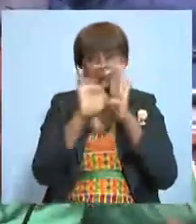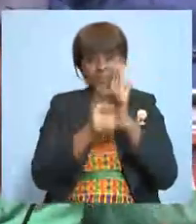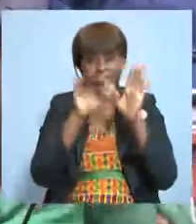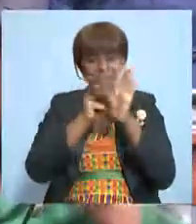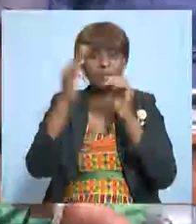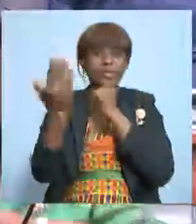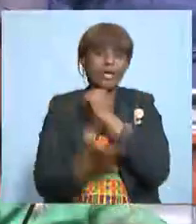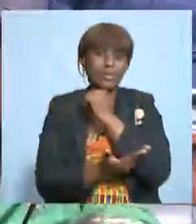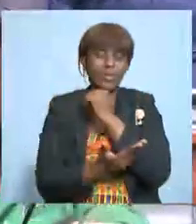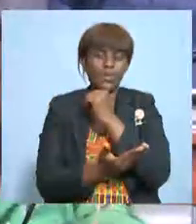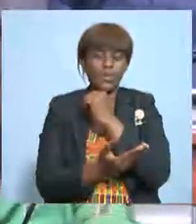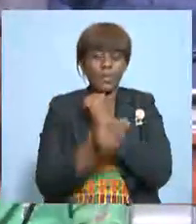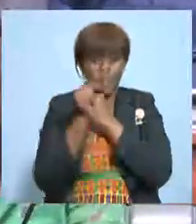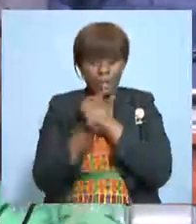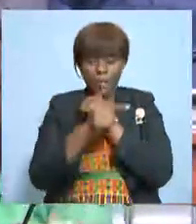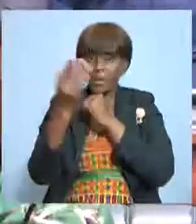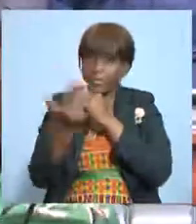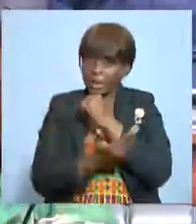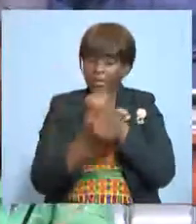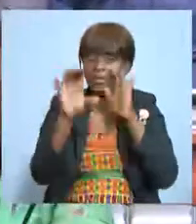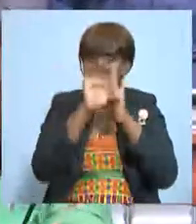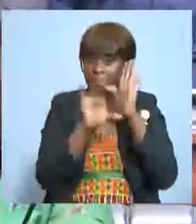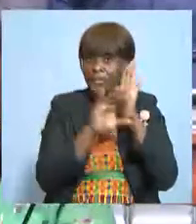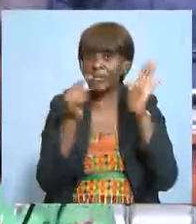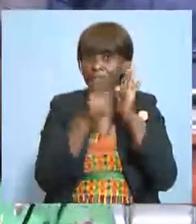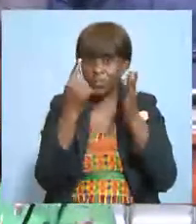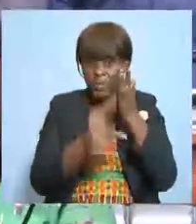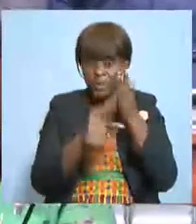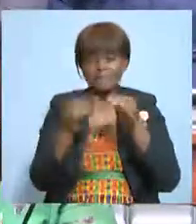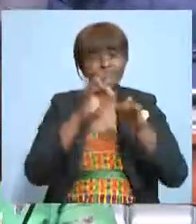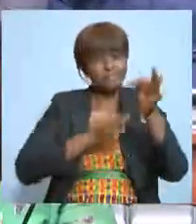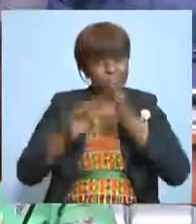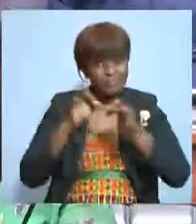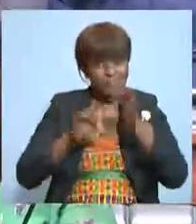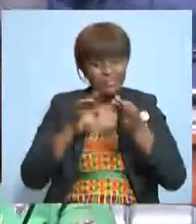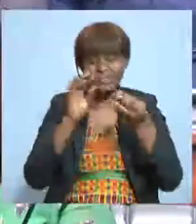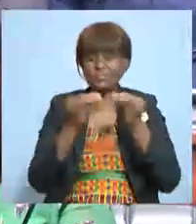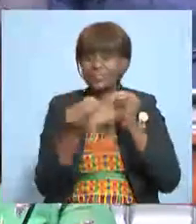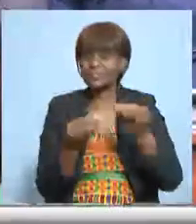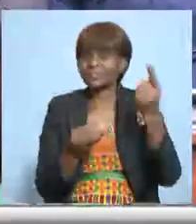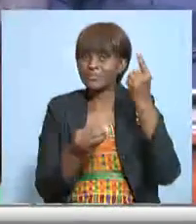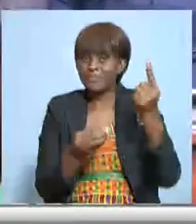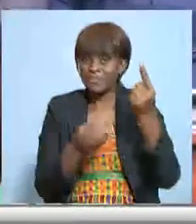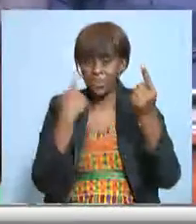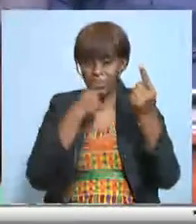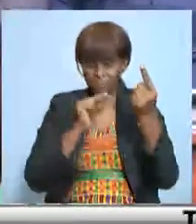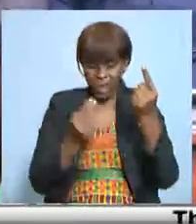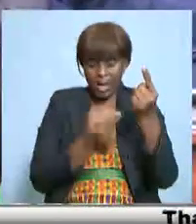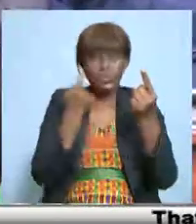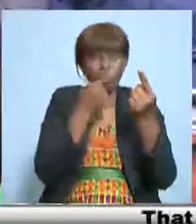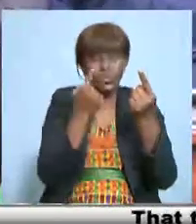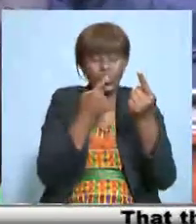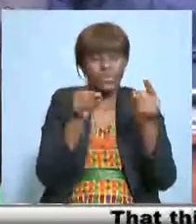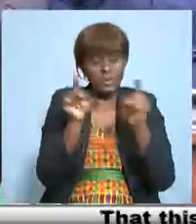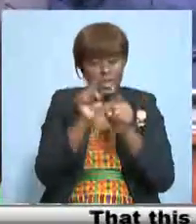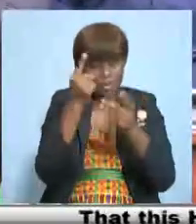preamble. The preamble of a constitution is what defines, number one, who we are,